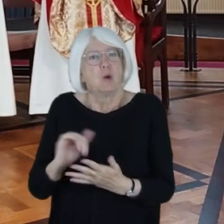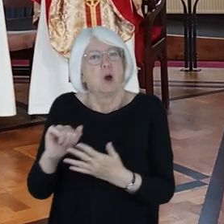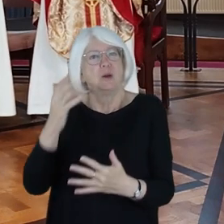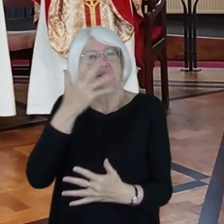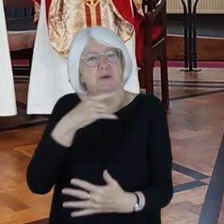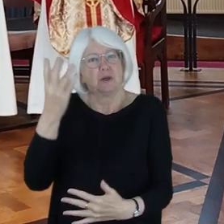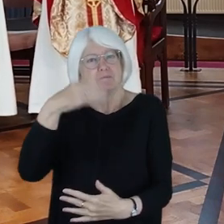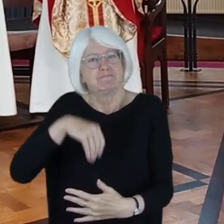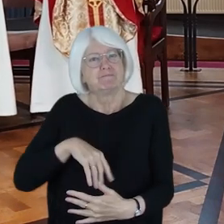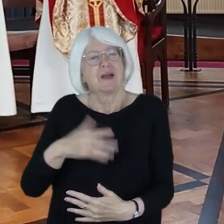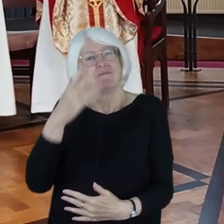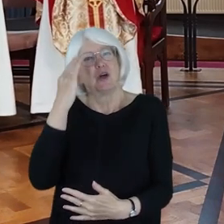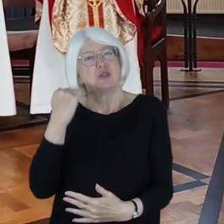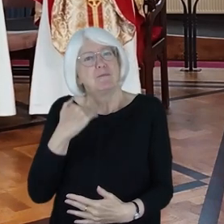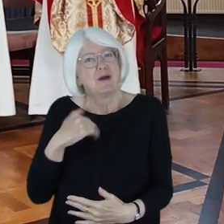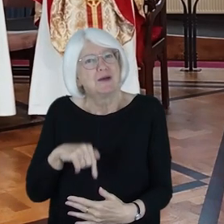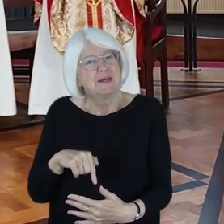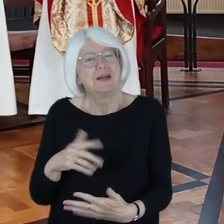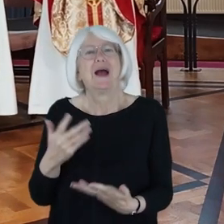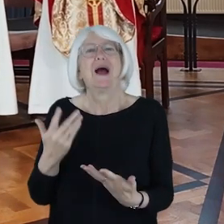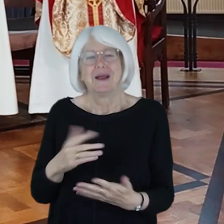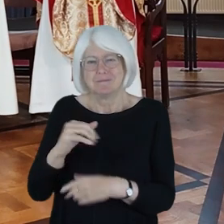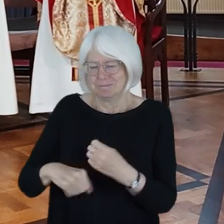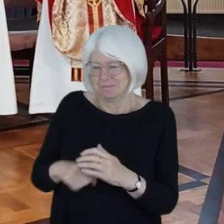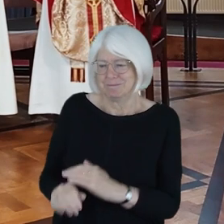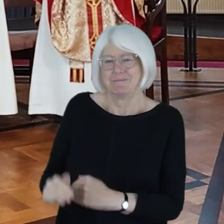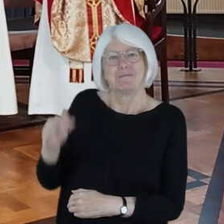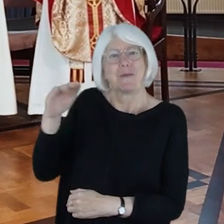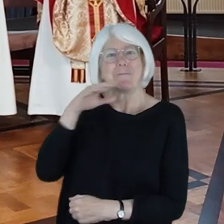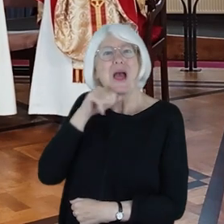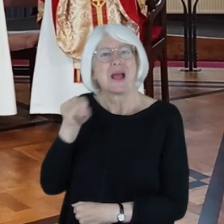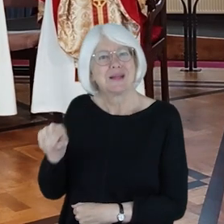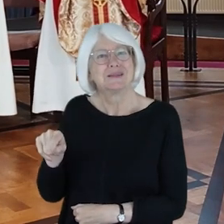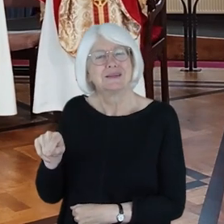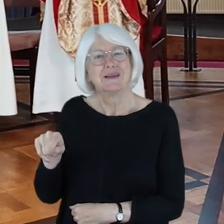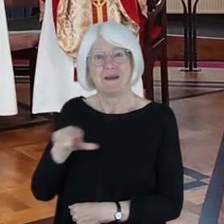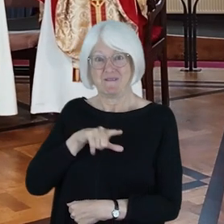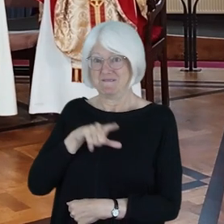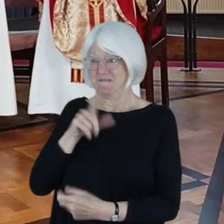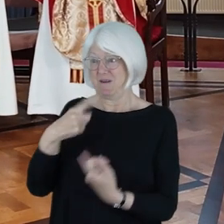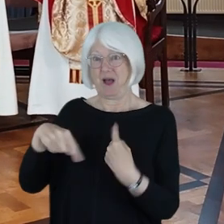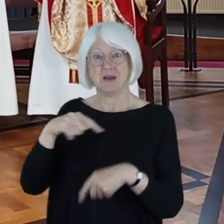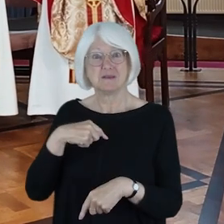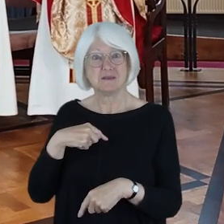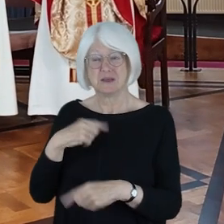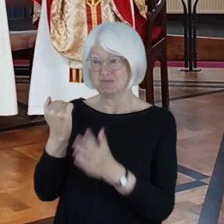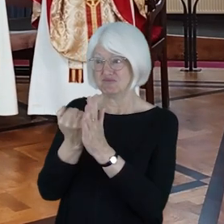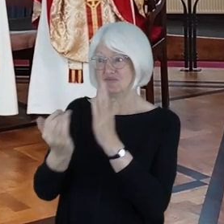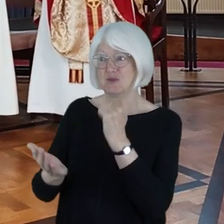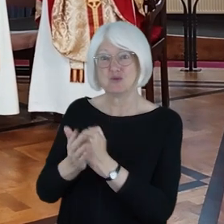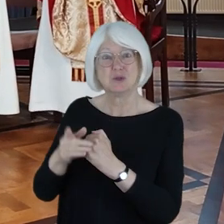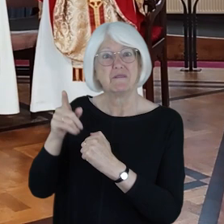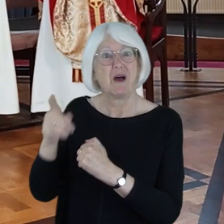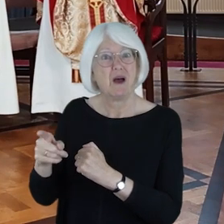Virgin Mary, and was made man. For our sake he was crucified under Pontius Pilate.